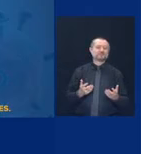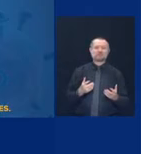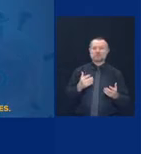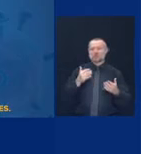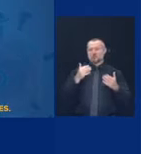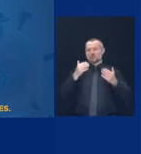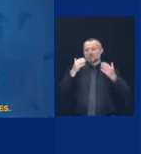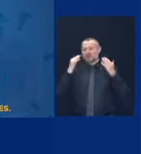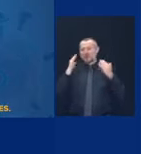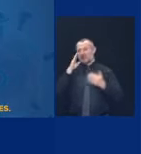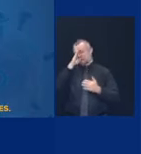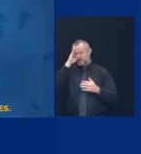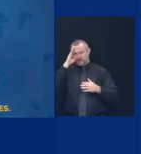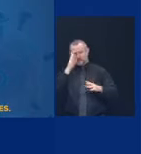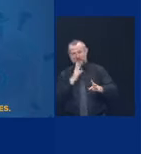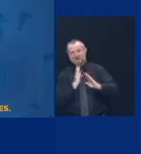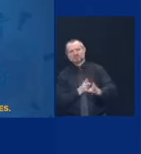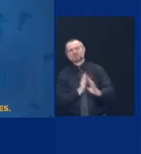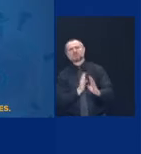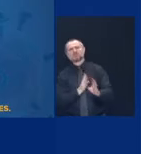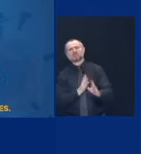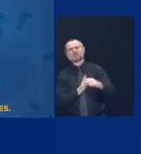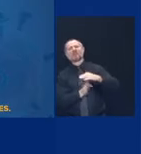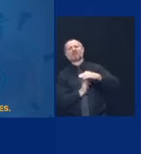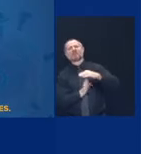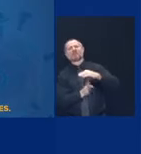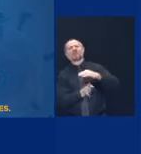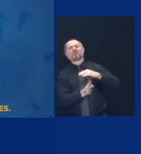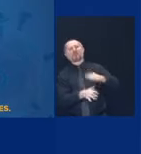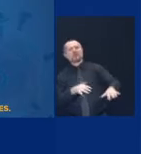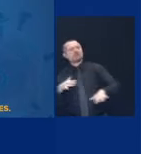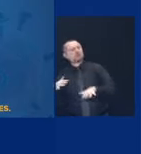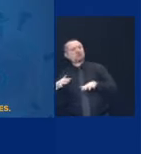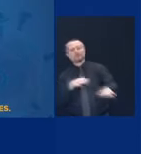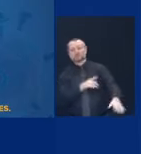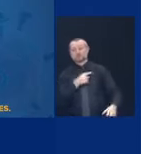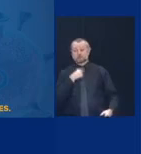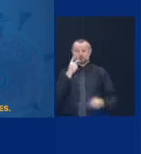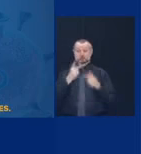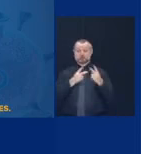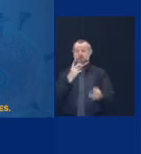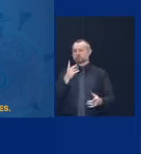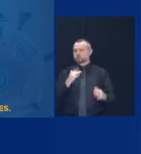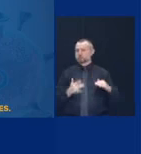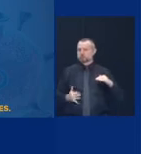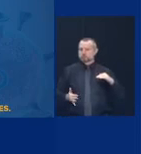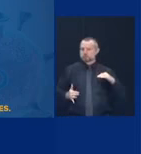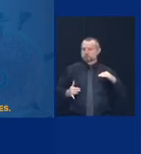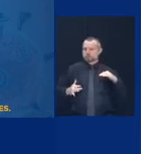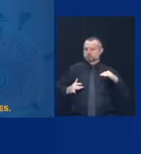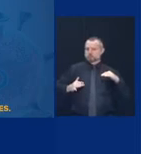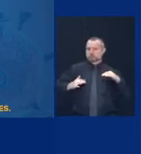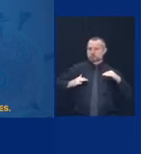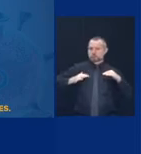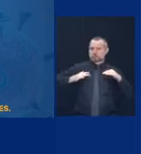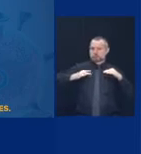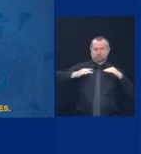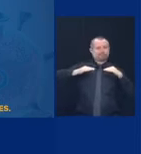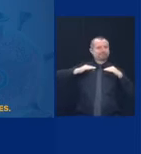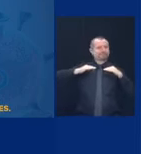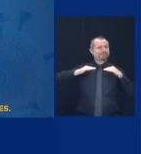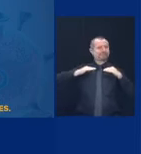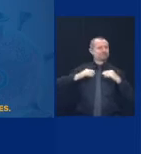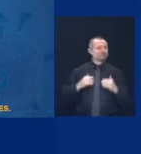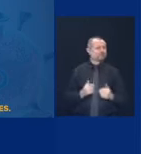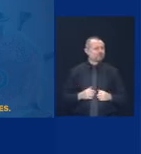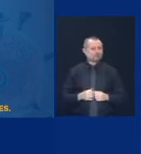hospitals. And we're running into a hospital capacity issue on Staten Island that we